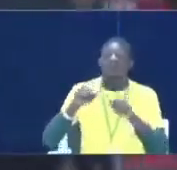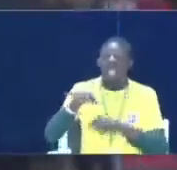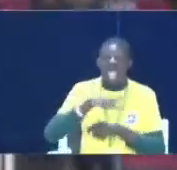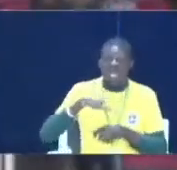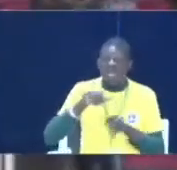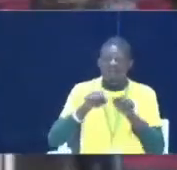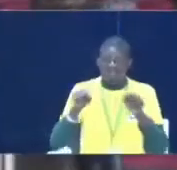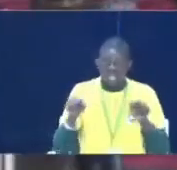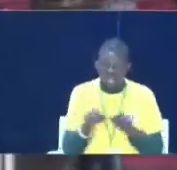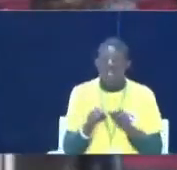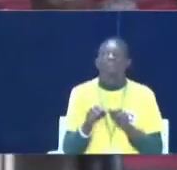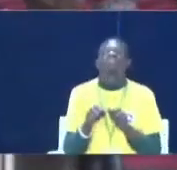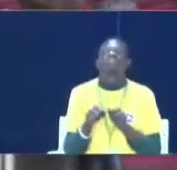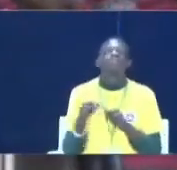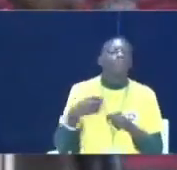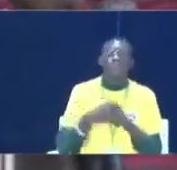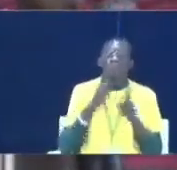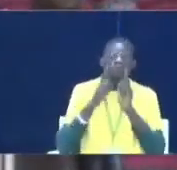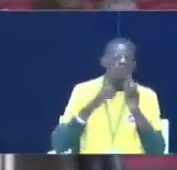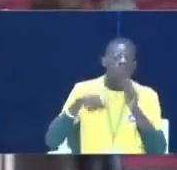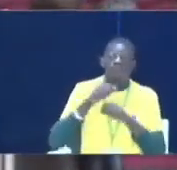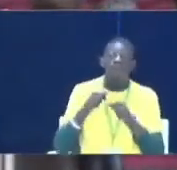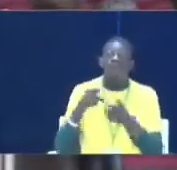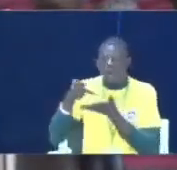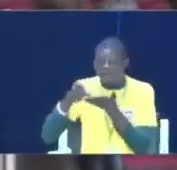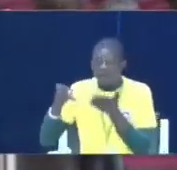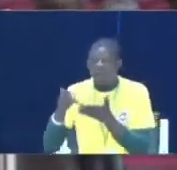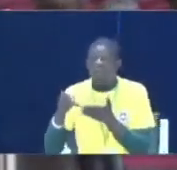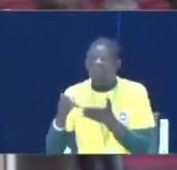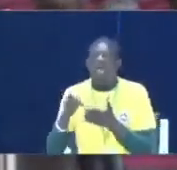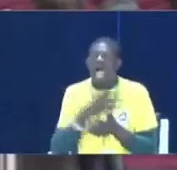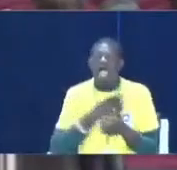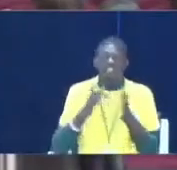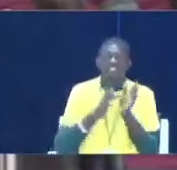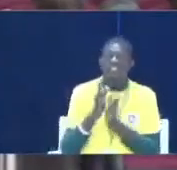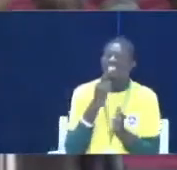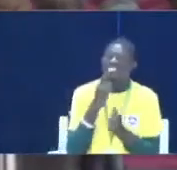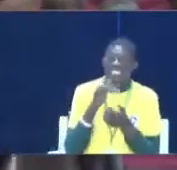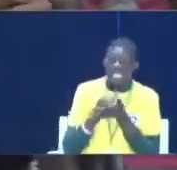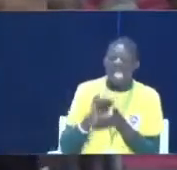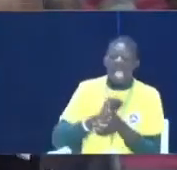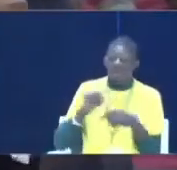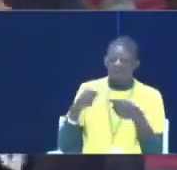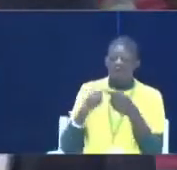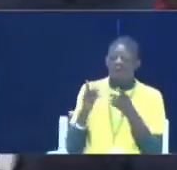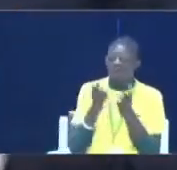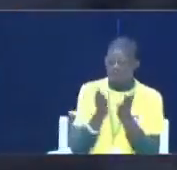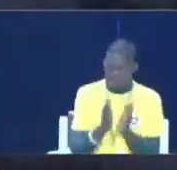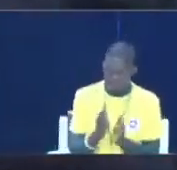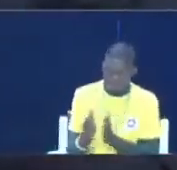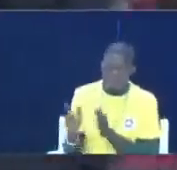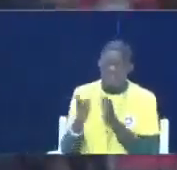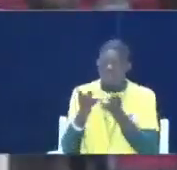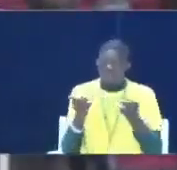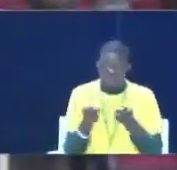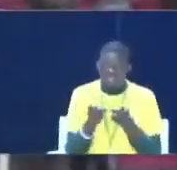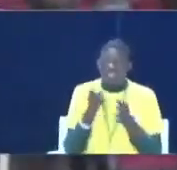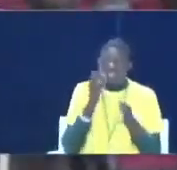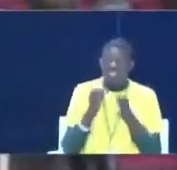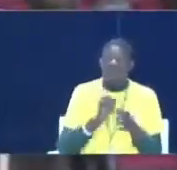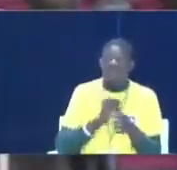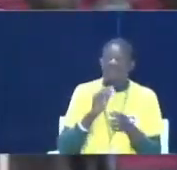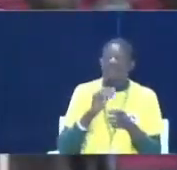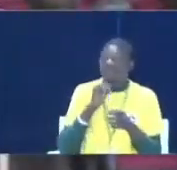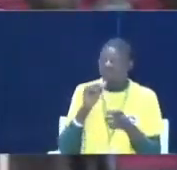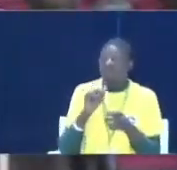about territories. We are talking about portions. And Jesus Christ says, I'm going to prepare a place for you. If I were lying, I wouldn't